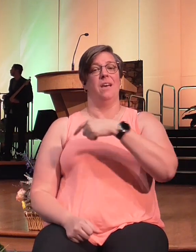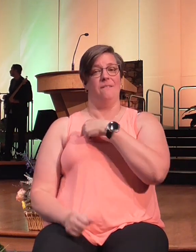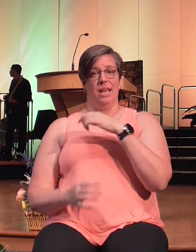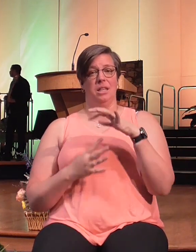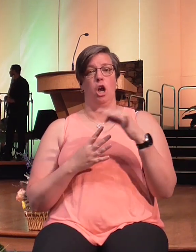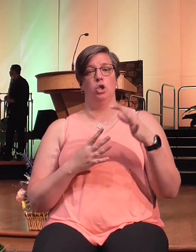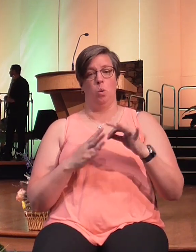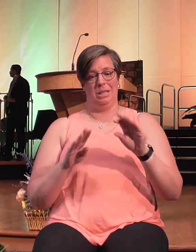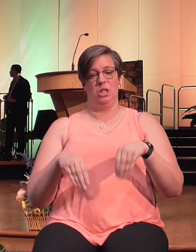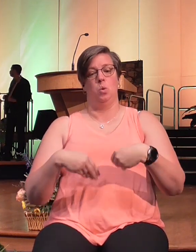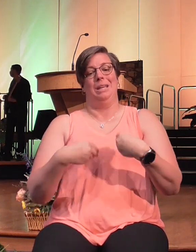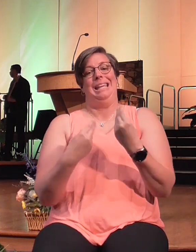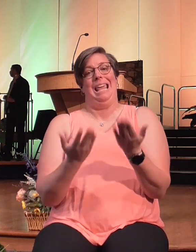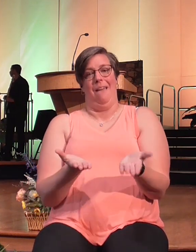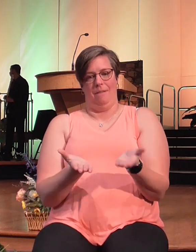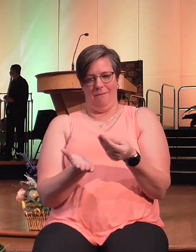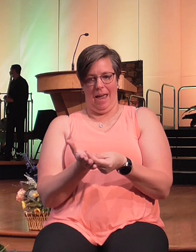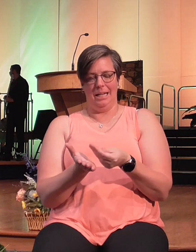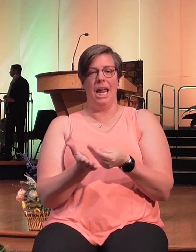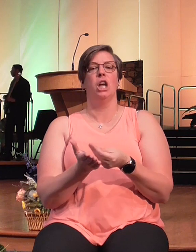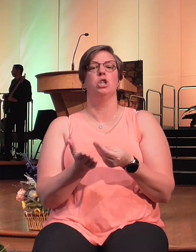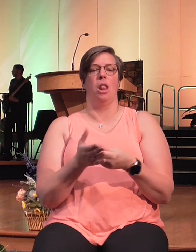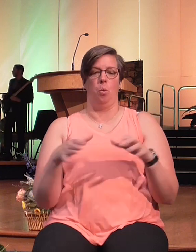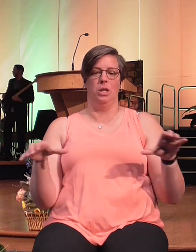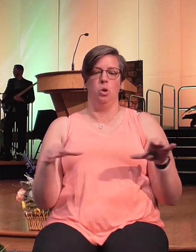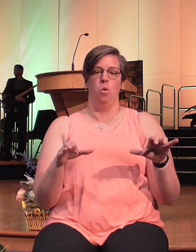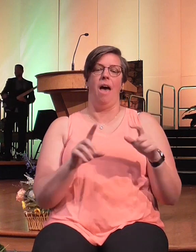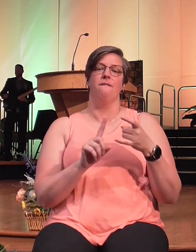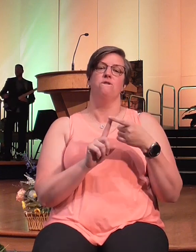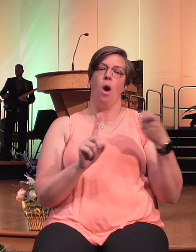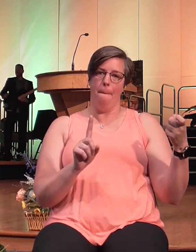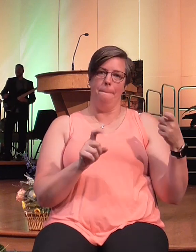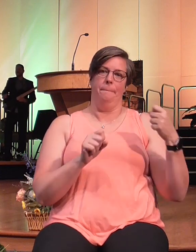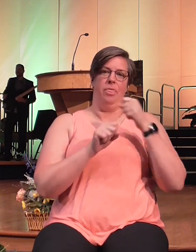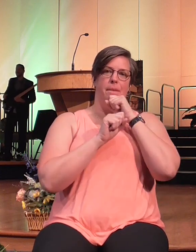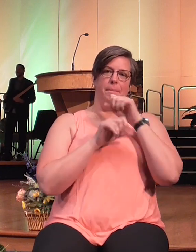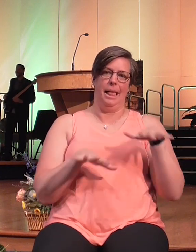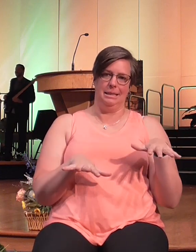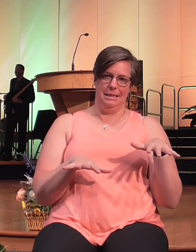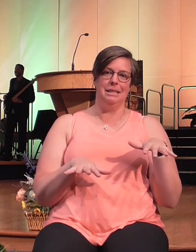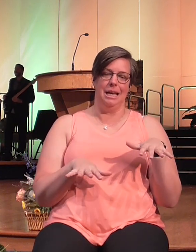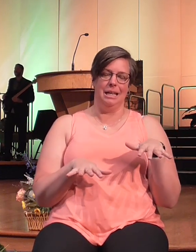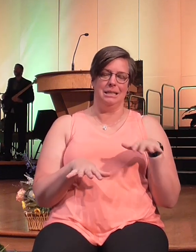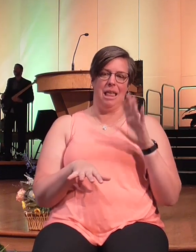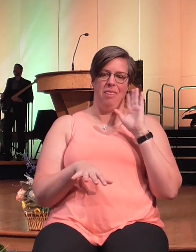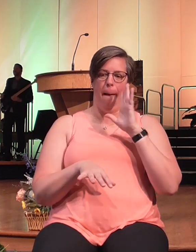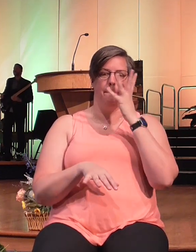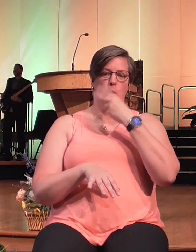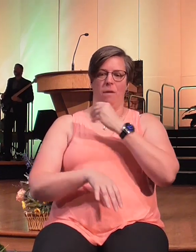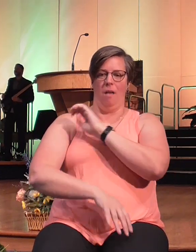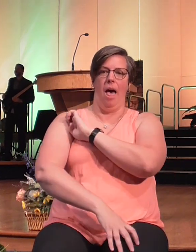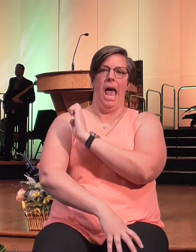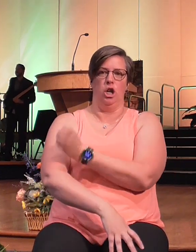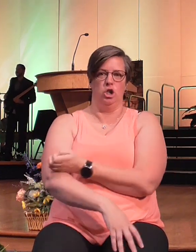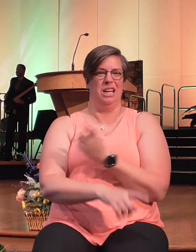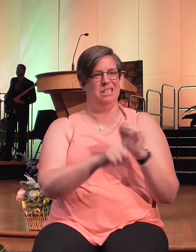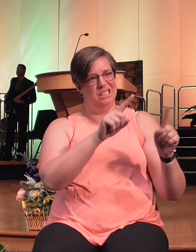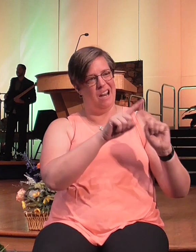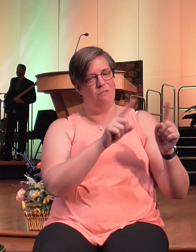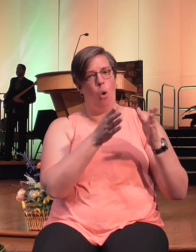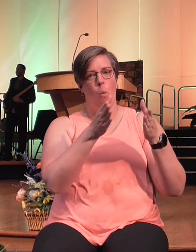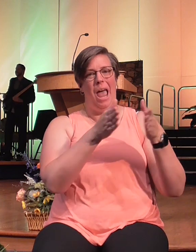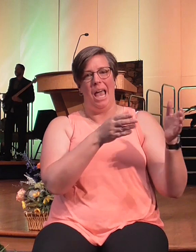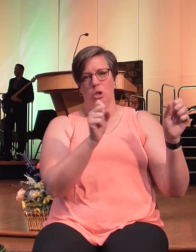give financially, we do that out of that beautiful energy. And so all the ways that you can give are listed on the screens up here, from